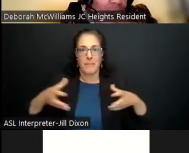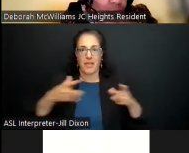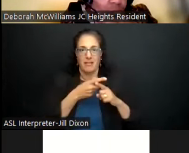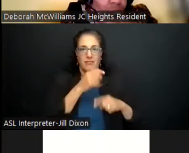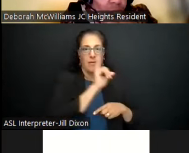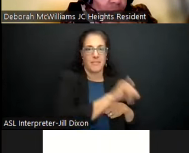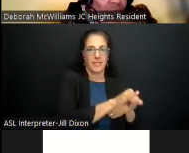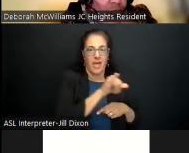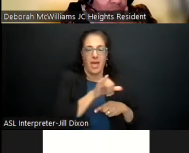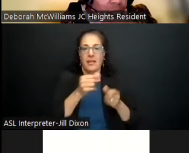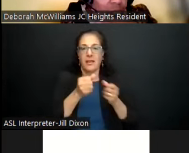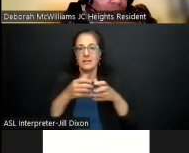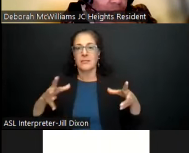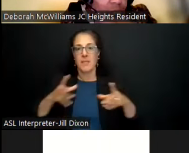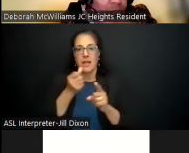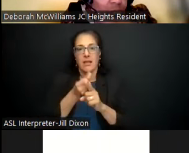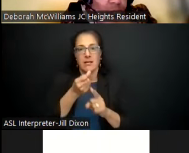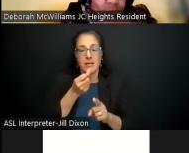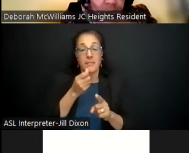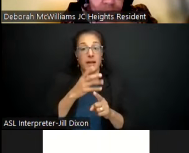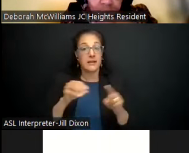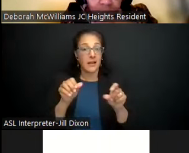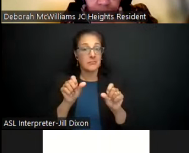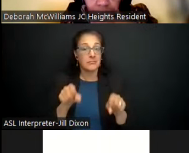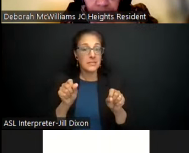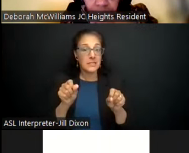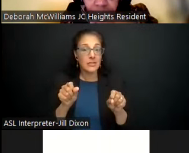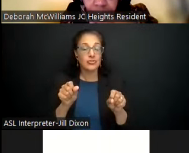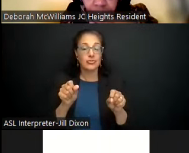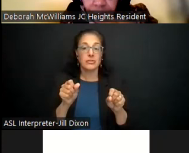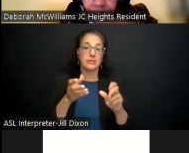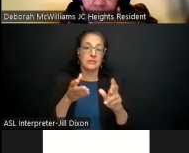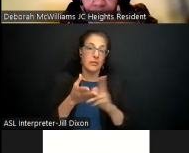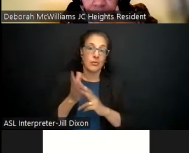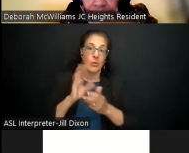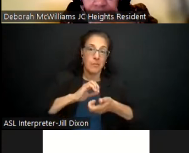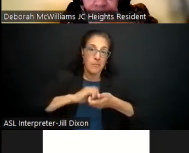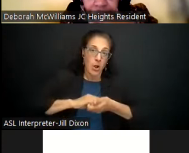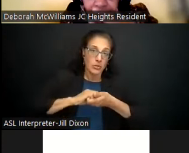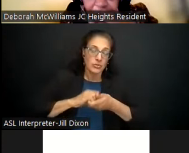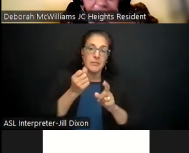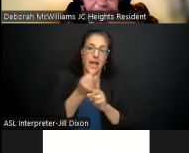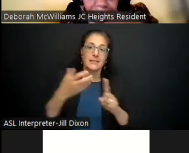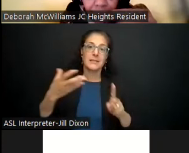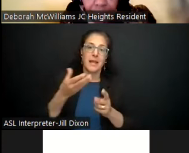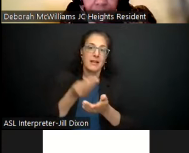impact, and potentially through these partnerships, expand the funding available.